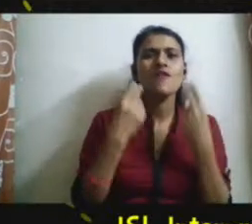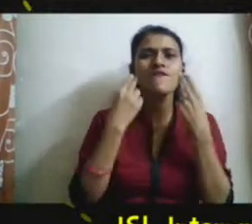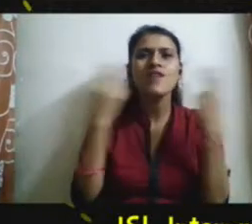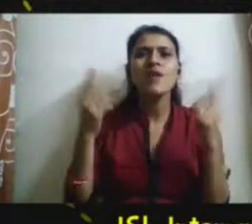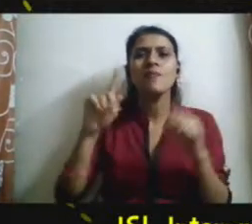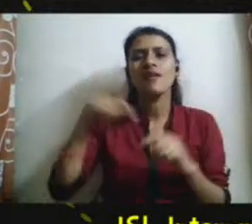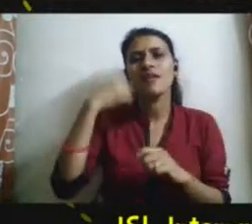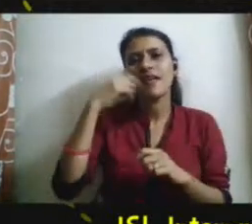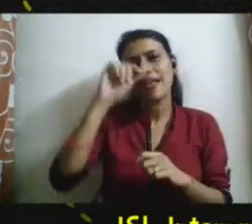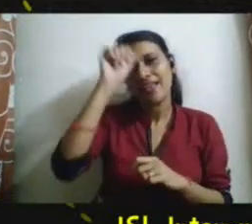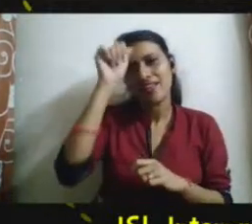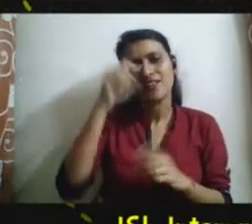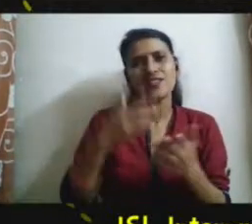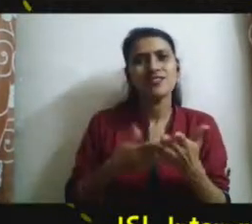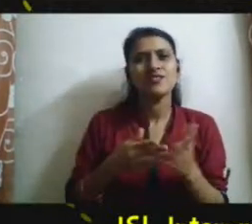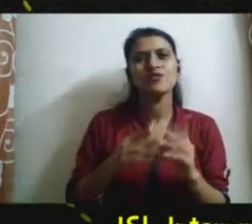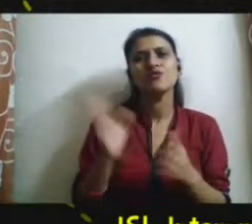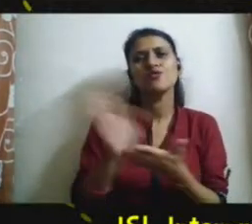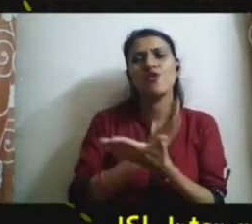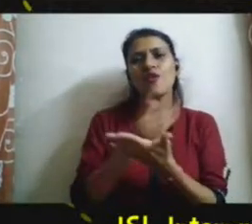film songs?